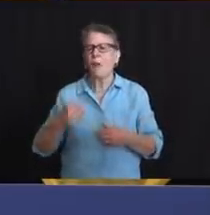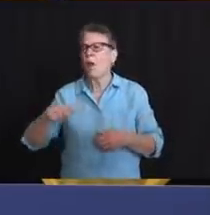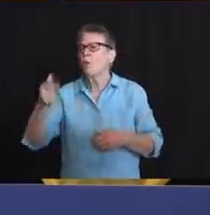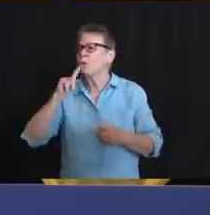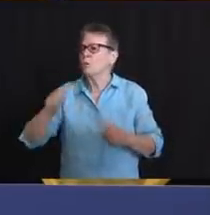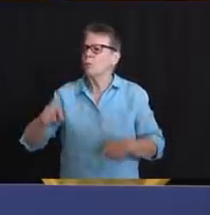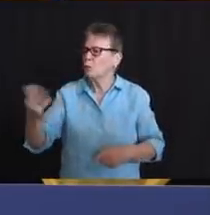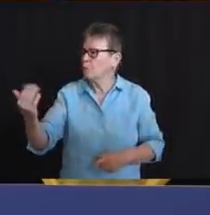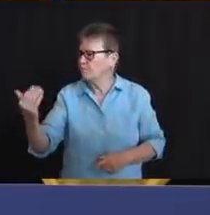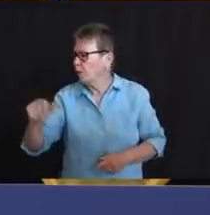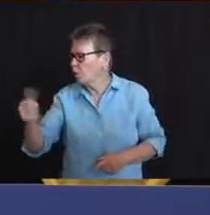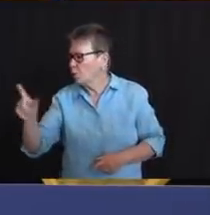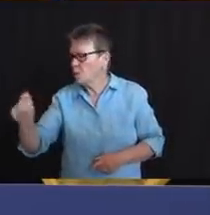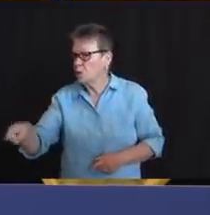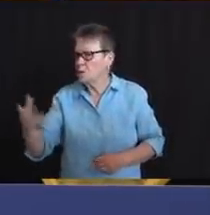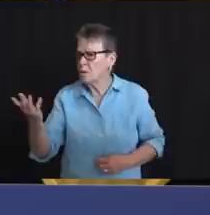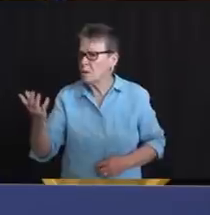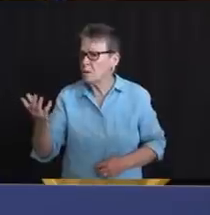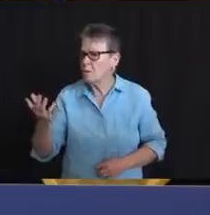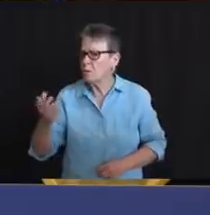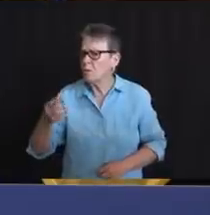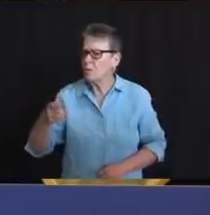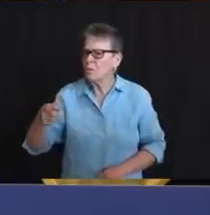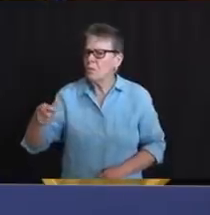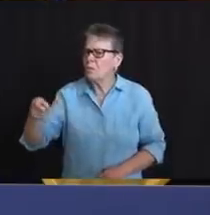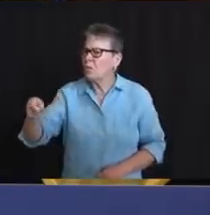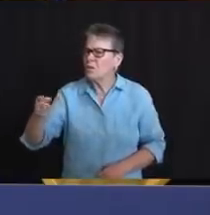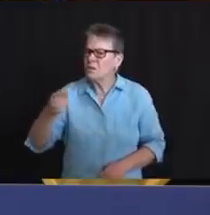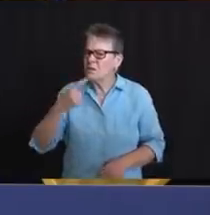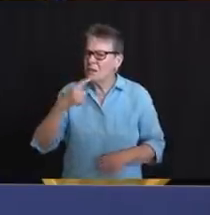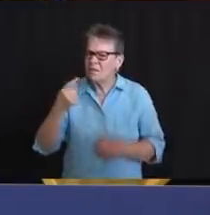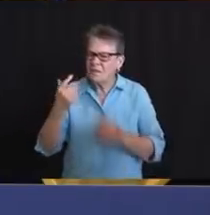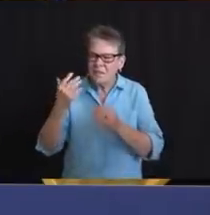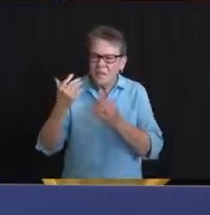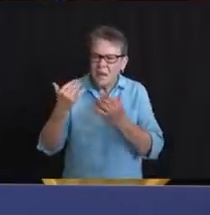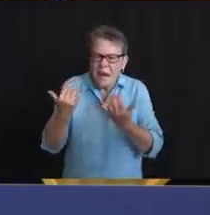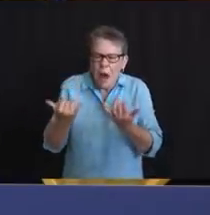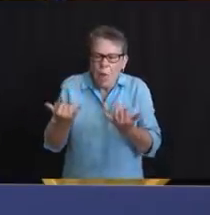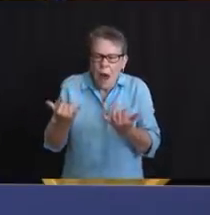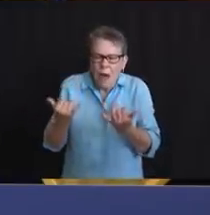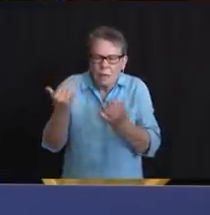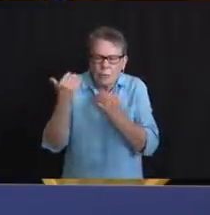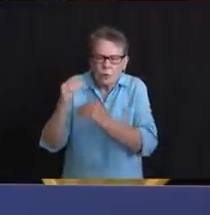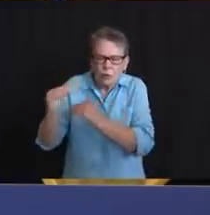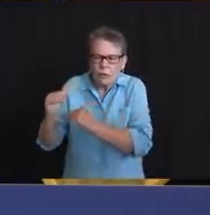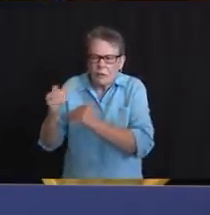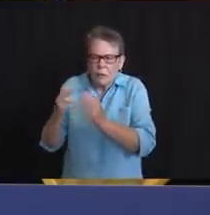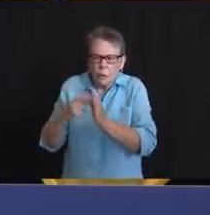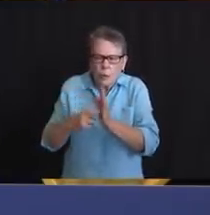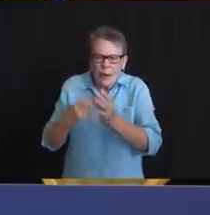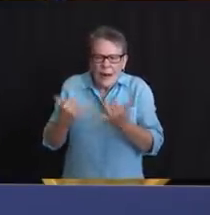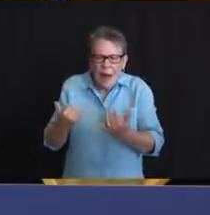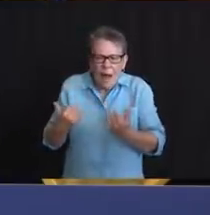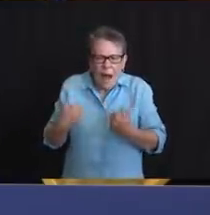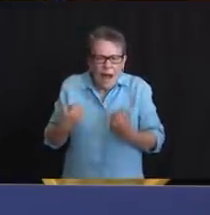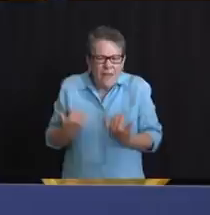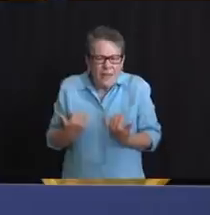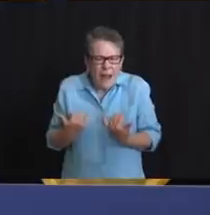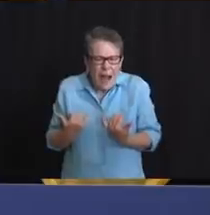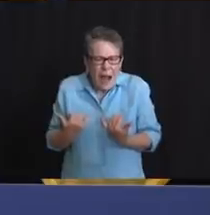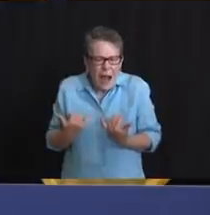point? You said that data determines dates, but these restrictions are all being lifted ahead of Memorial Day. Is it more fair to say